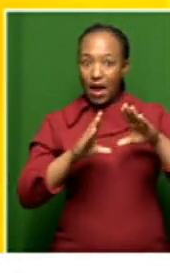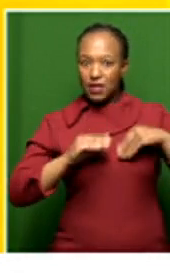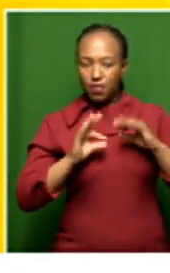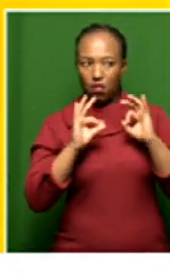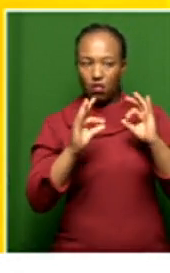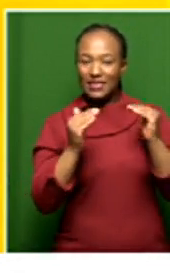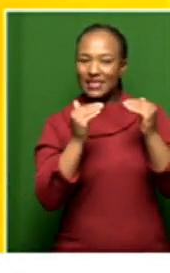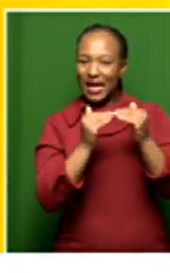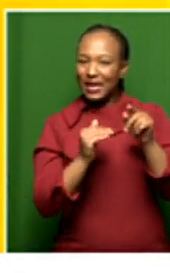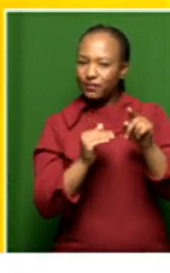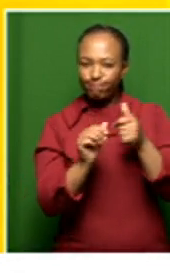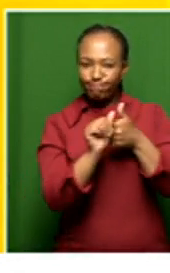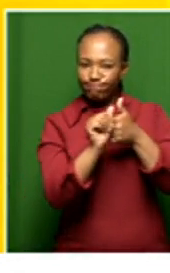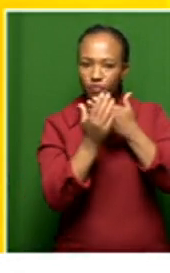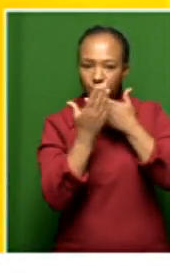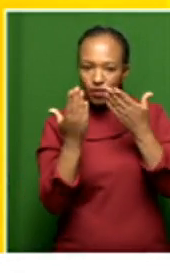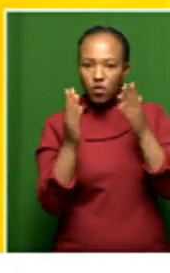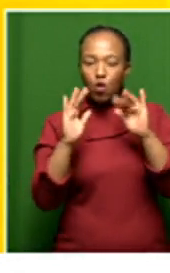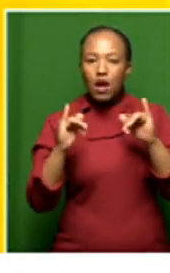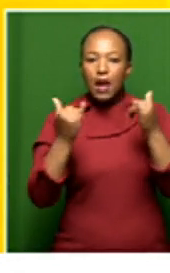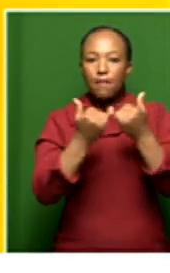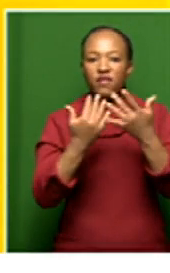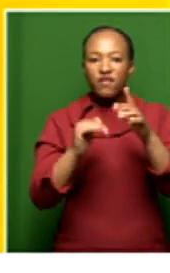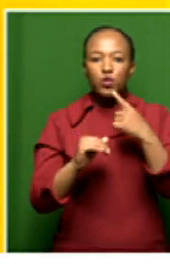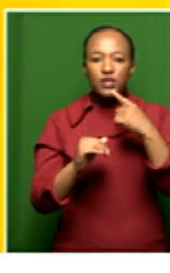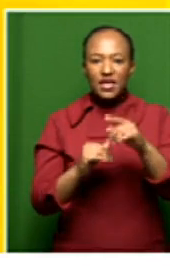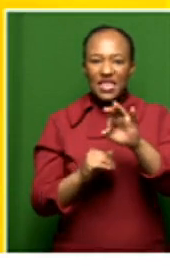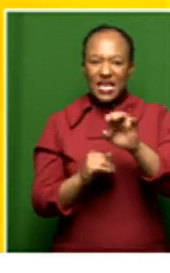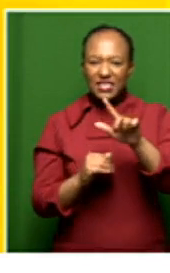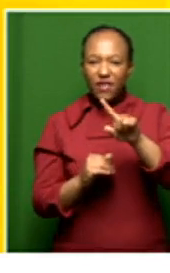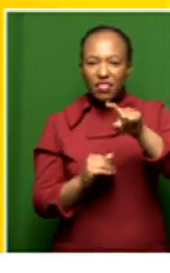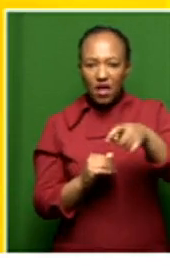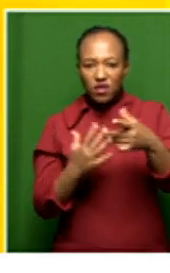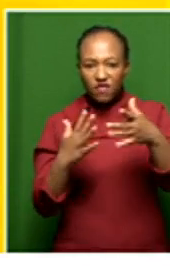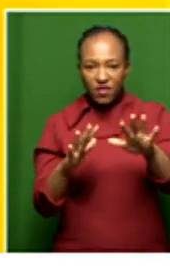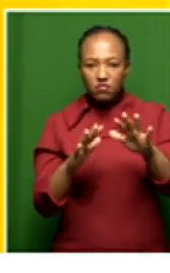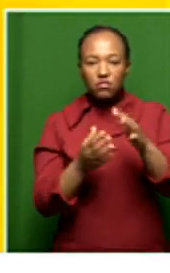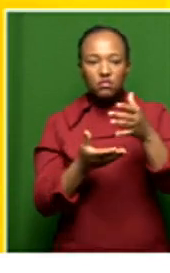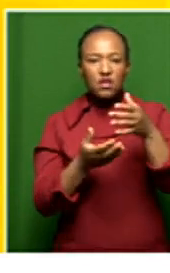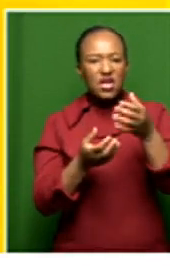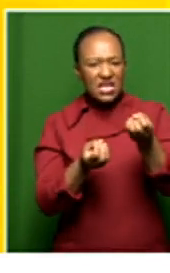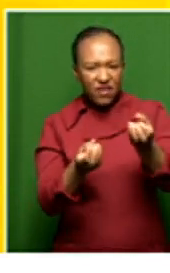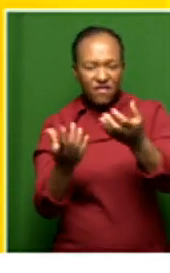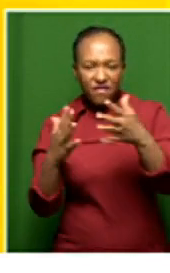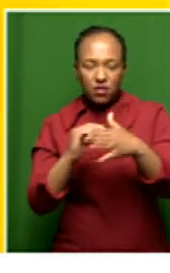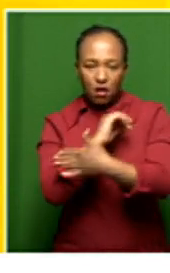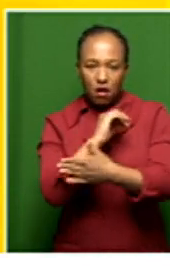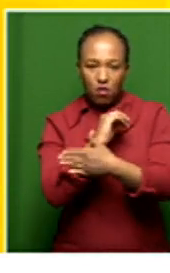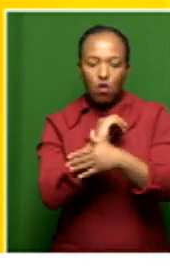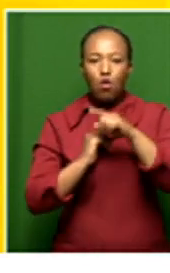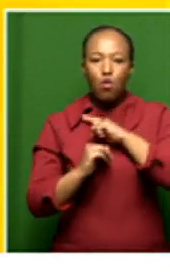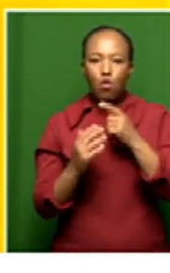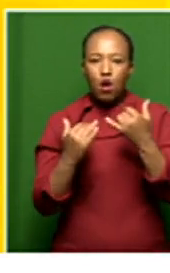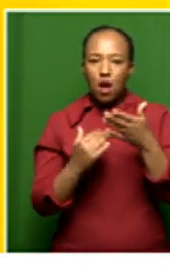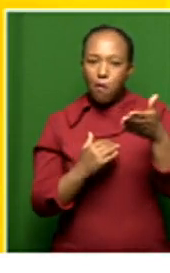standards. Now, the company says that the recall of over 37,000 cases that have been distributed nationwide is as a result of the